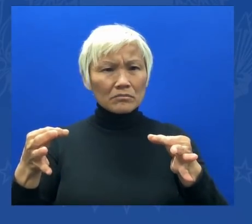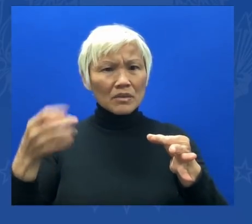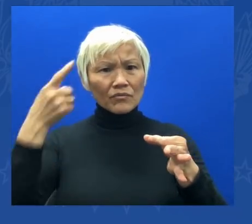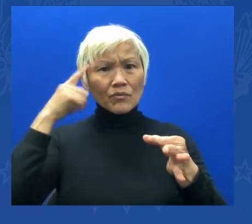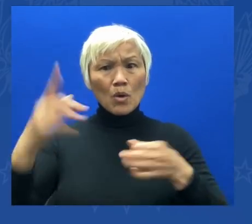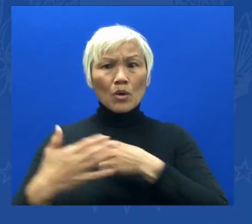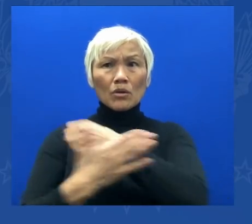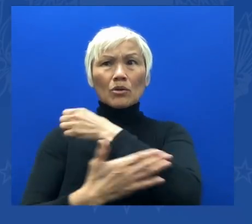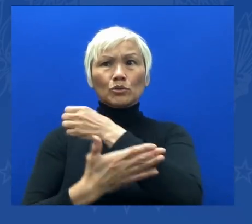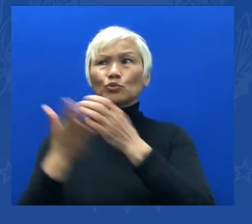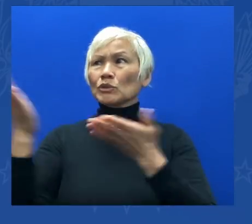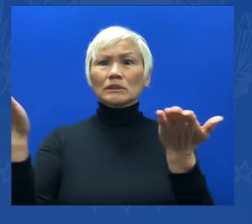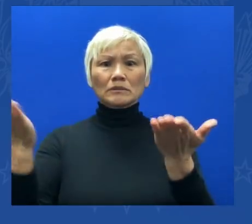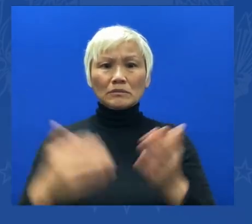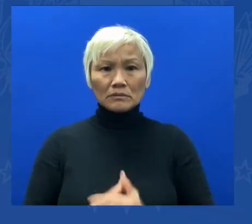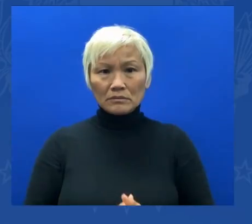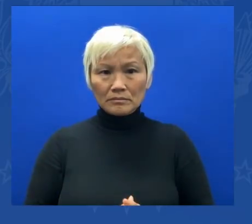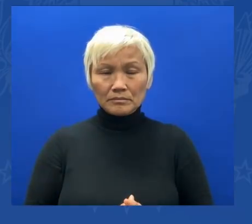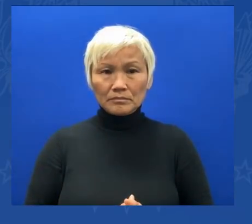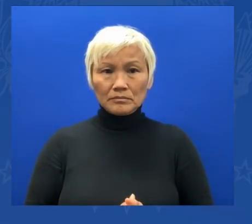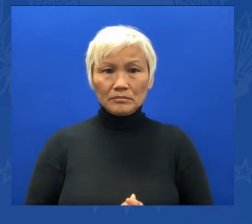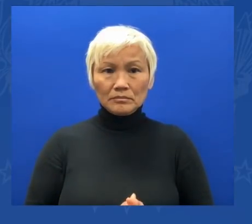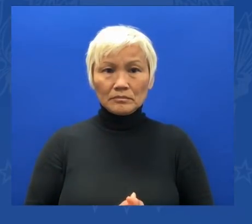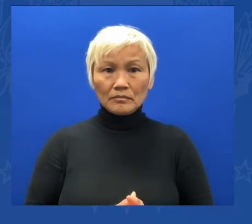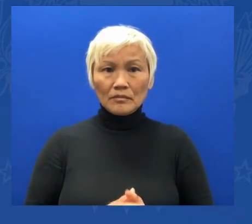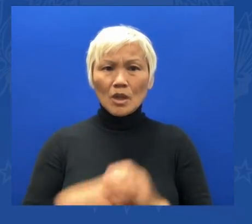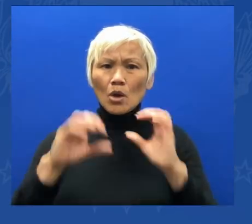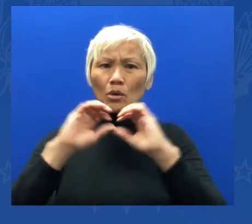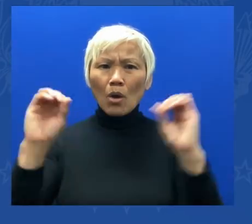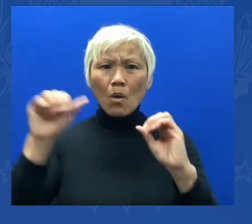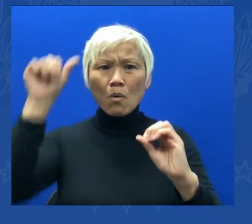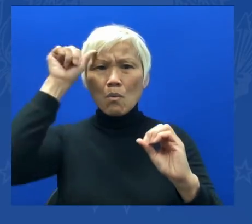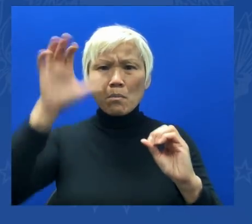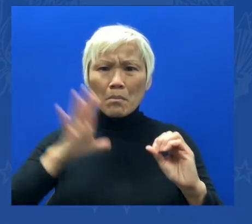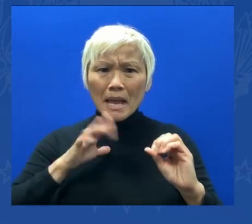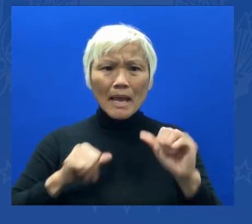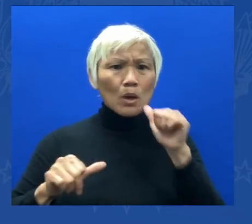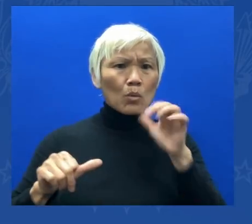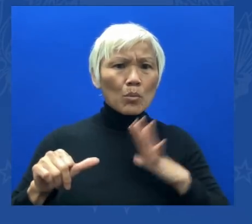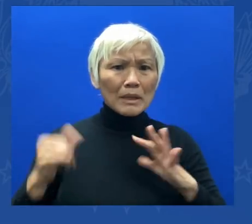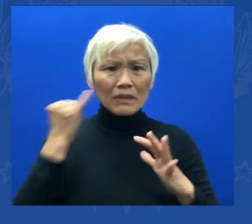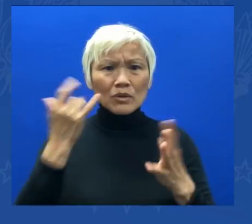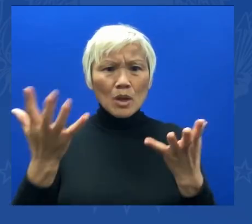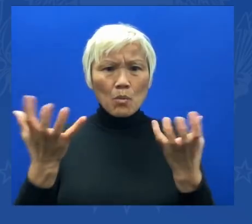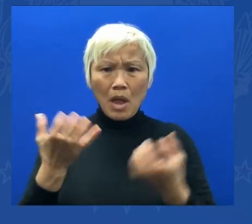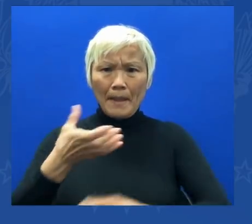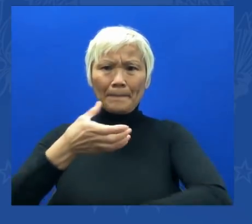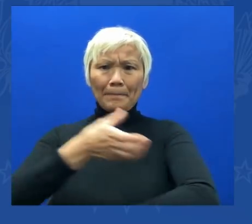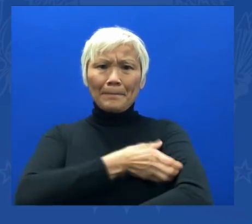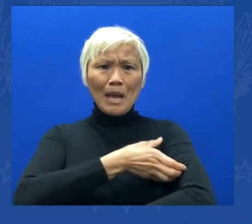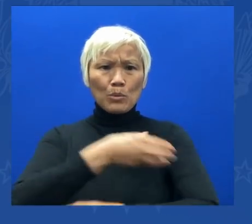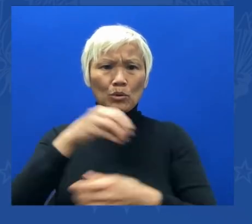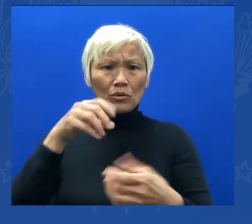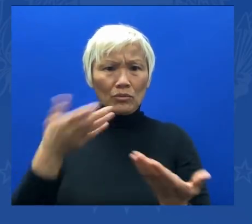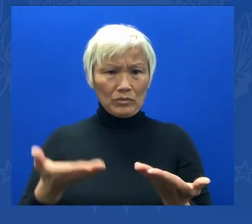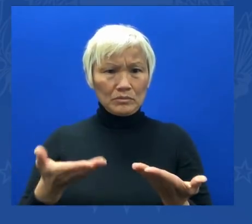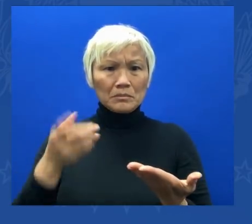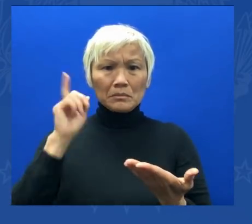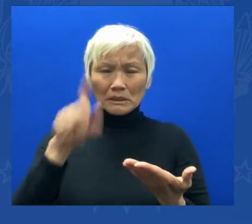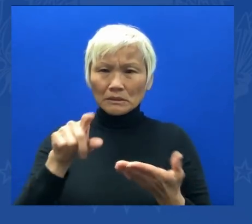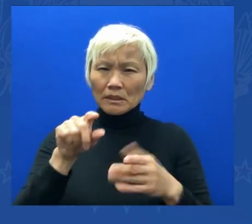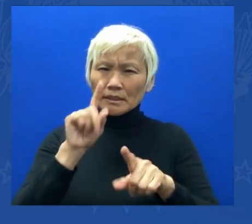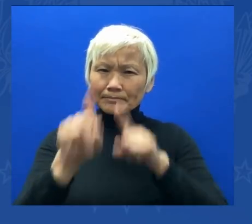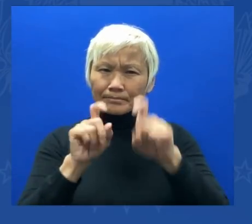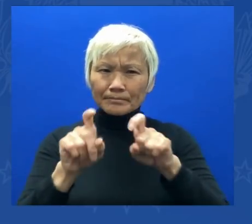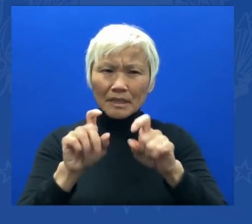holds or seeks power is above being questioned. Our democracy depends on journalists shining light and truth upon darkness